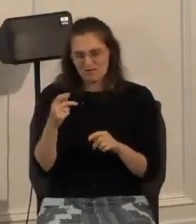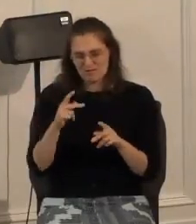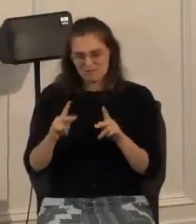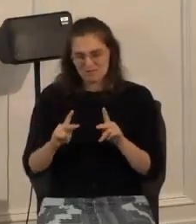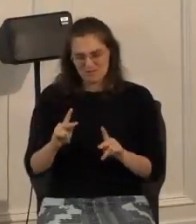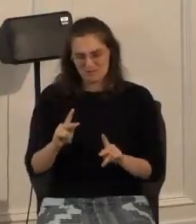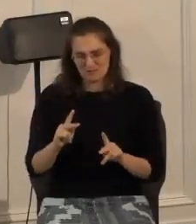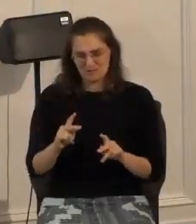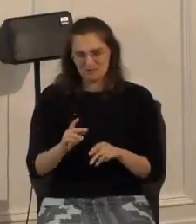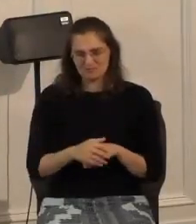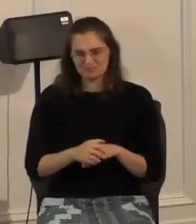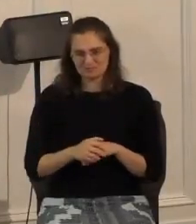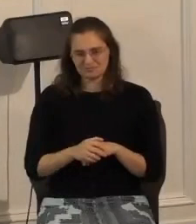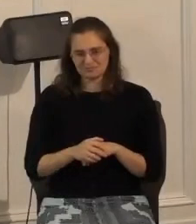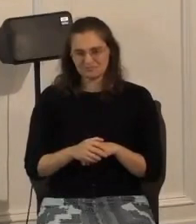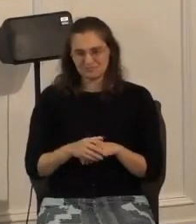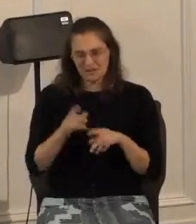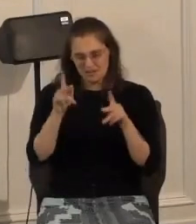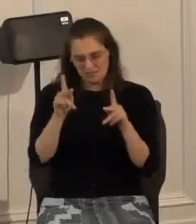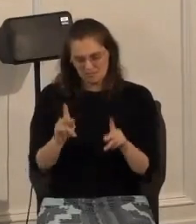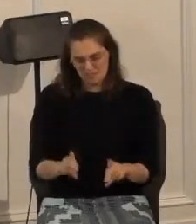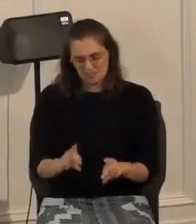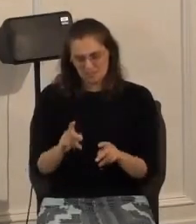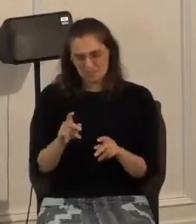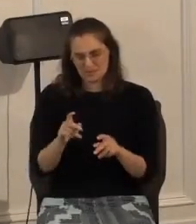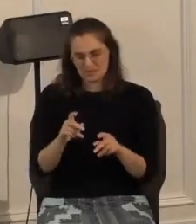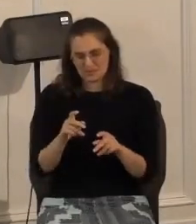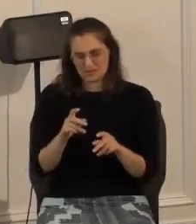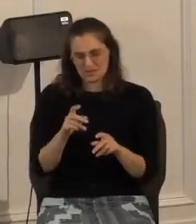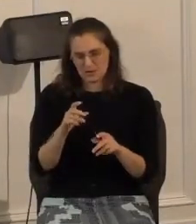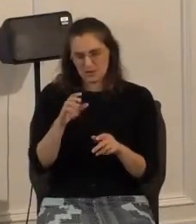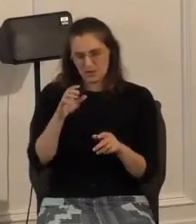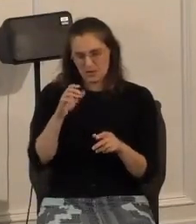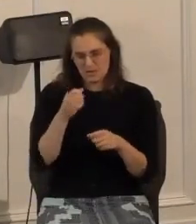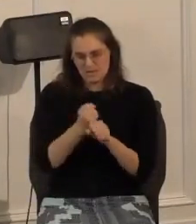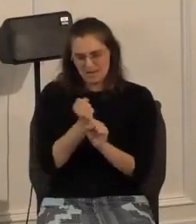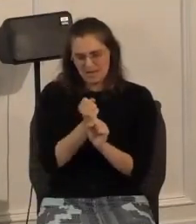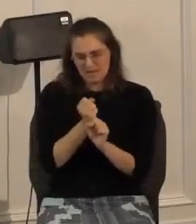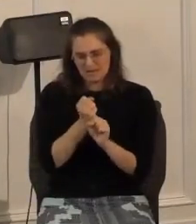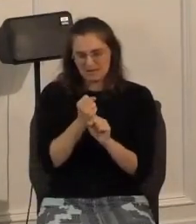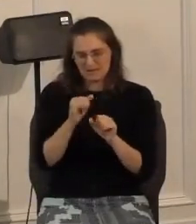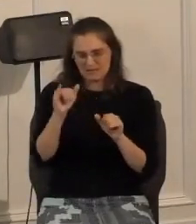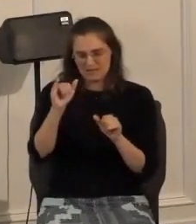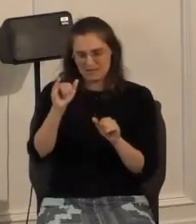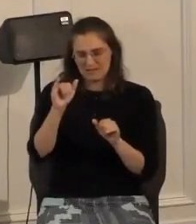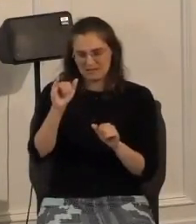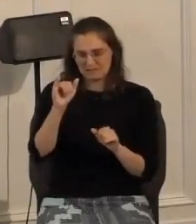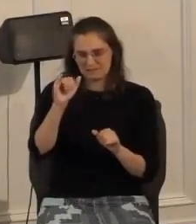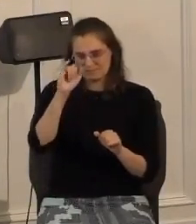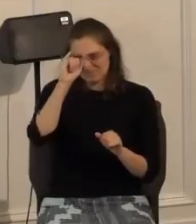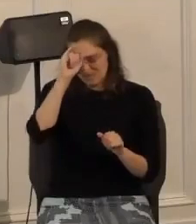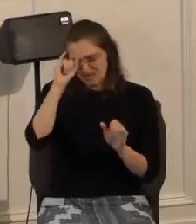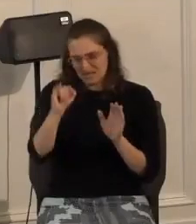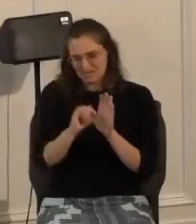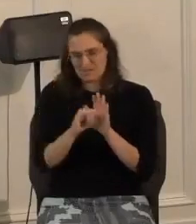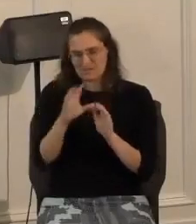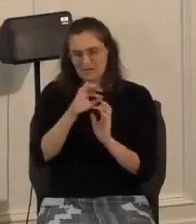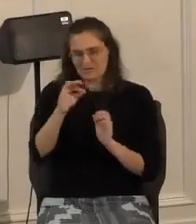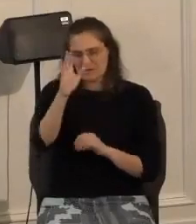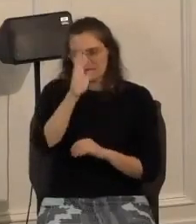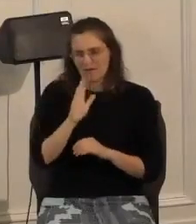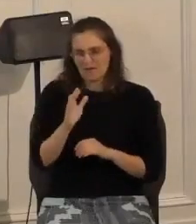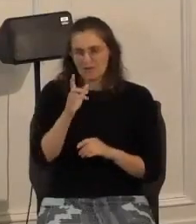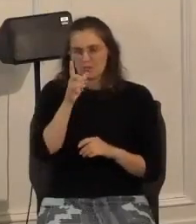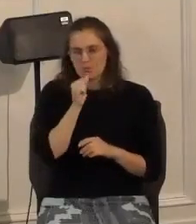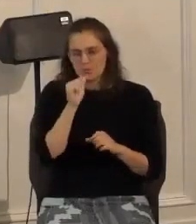is also created in the image of God. Now, let's see. How many of you think that you could learn some better manners? Who could learn some better